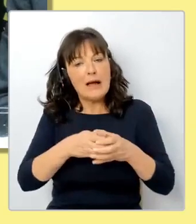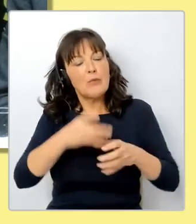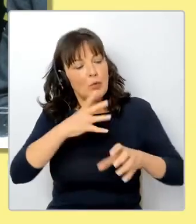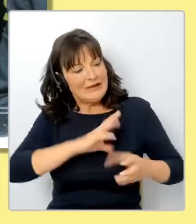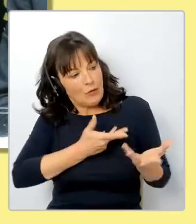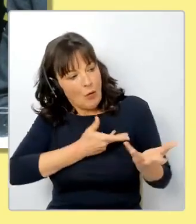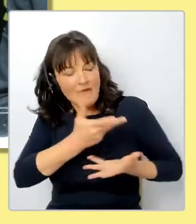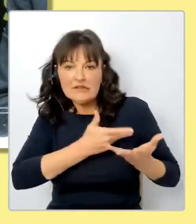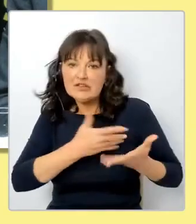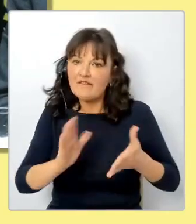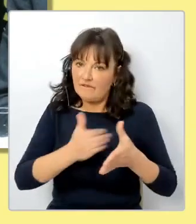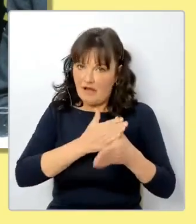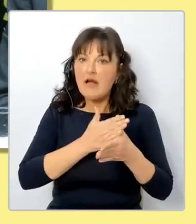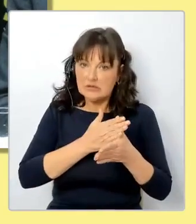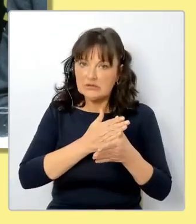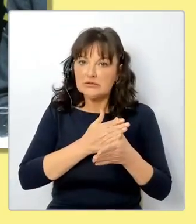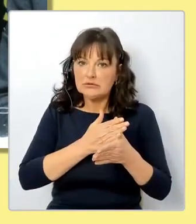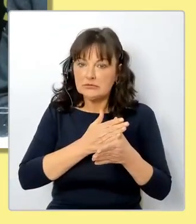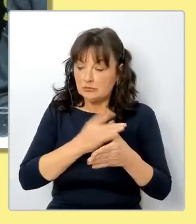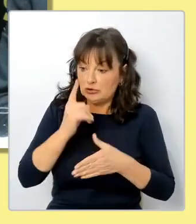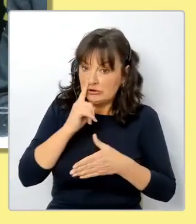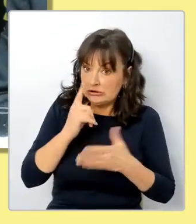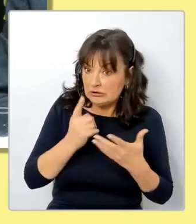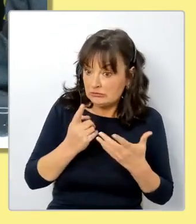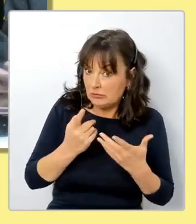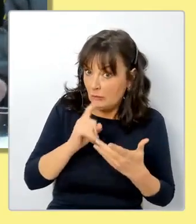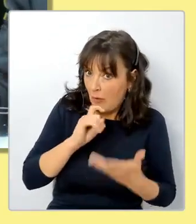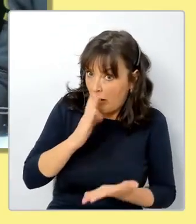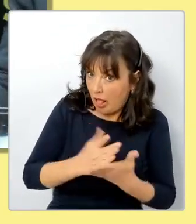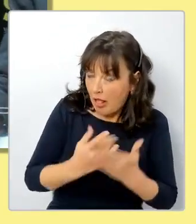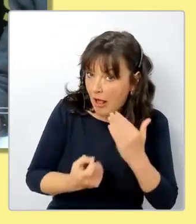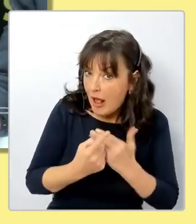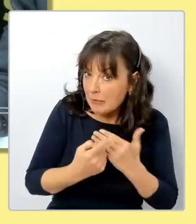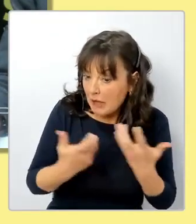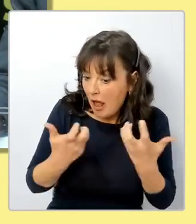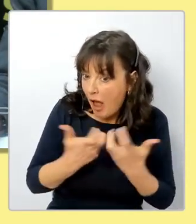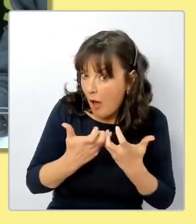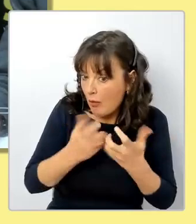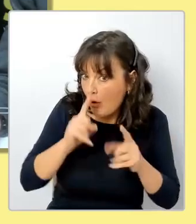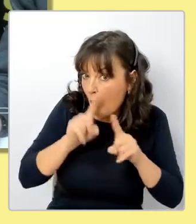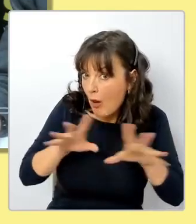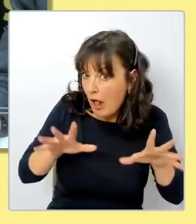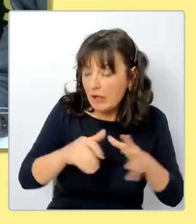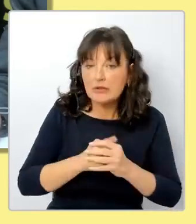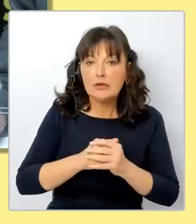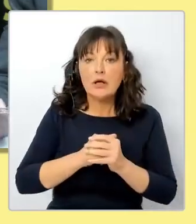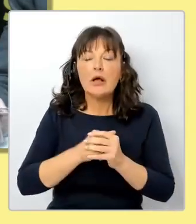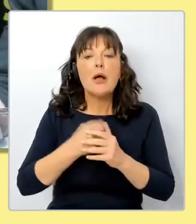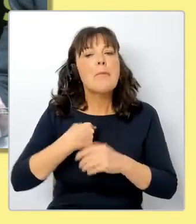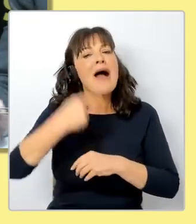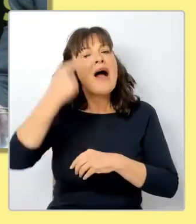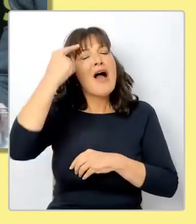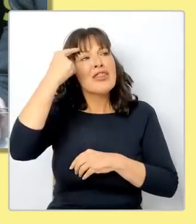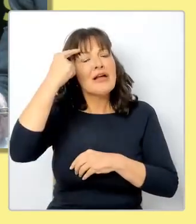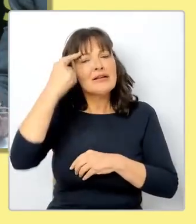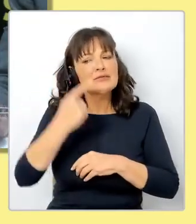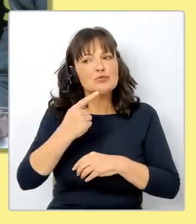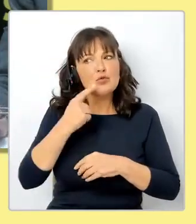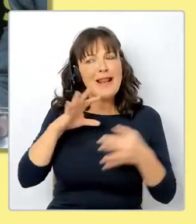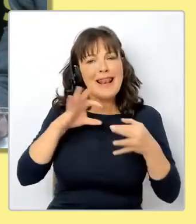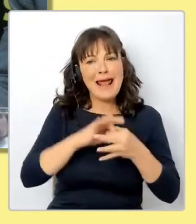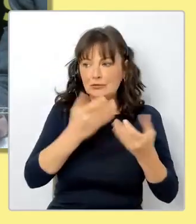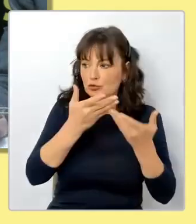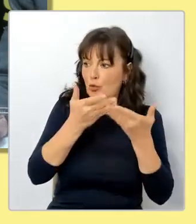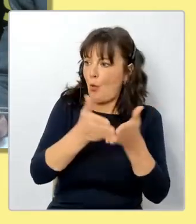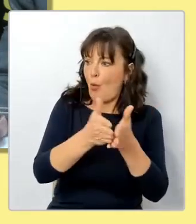see what how that might take place. I do think as well, though, that in terms of the wider movement, the Green Party are